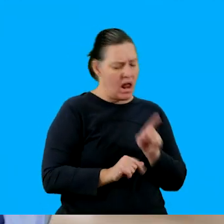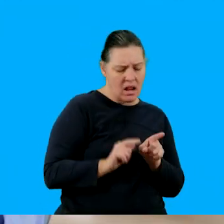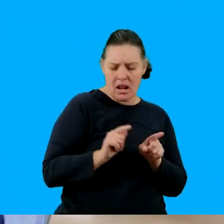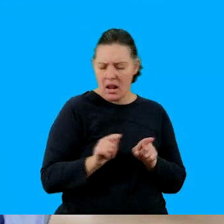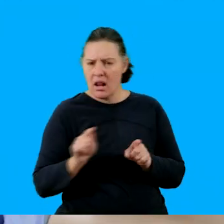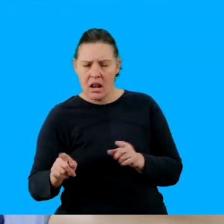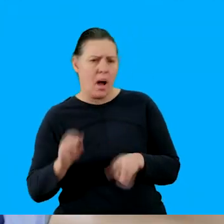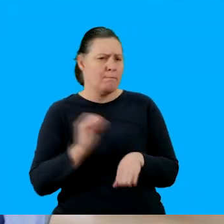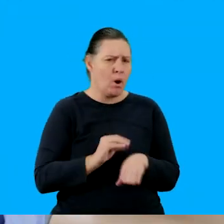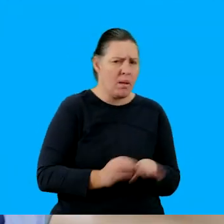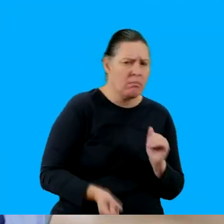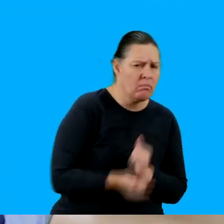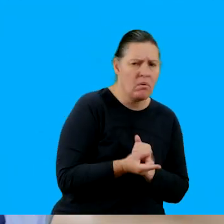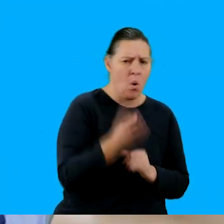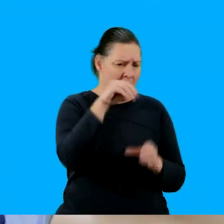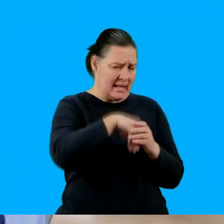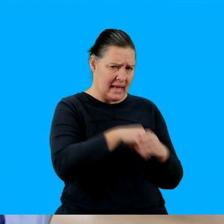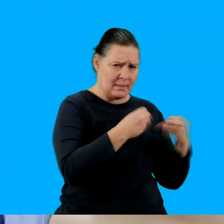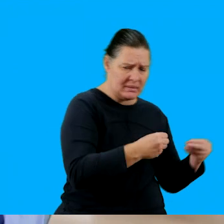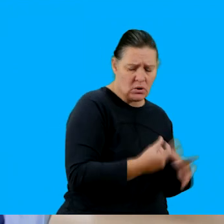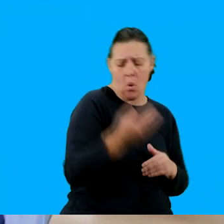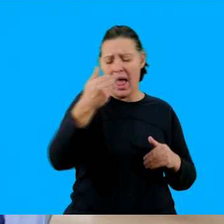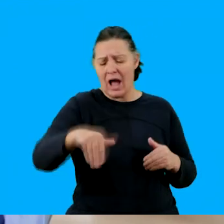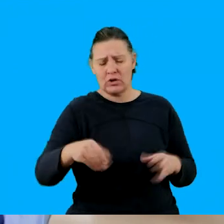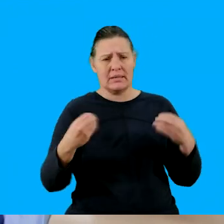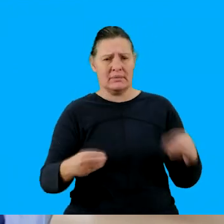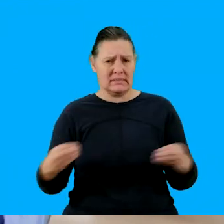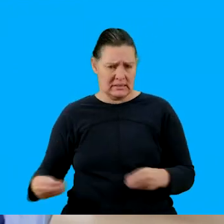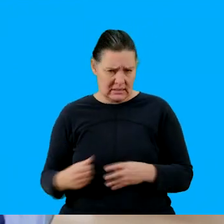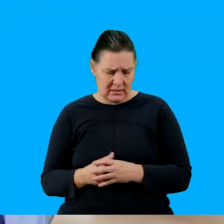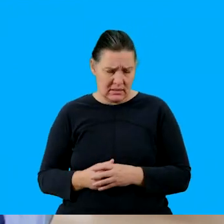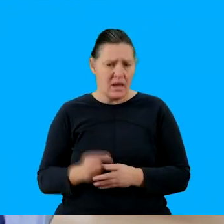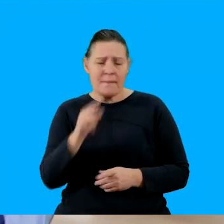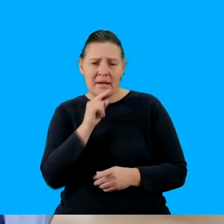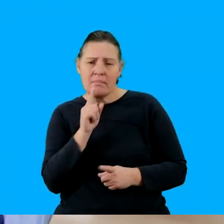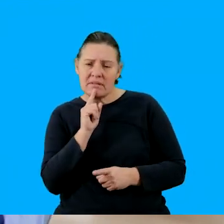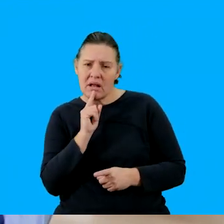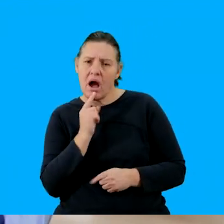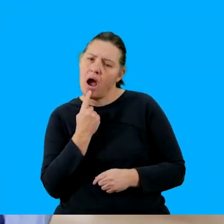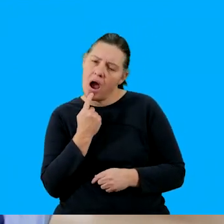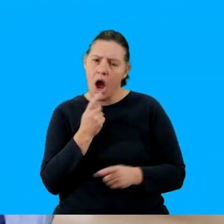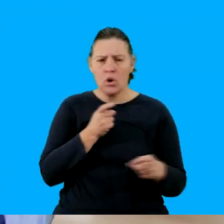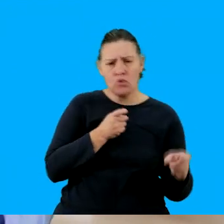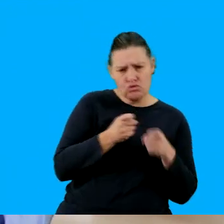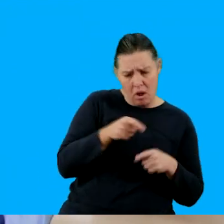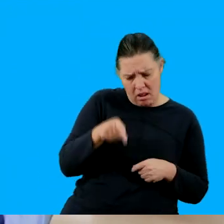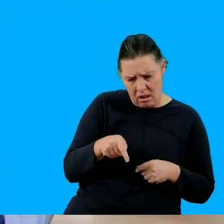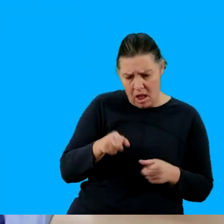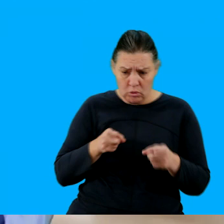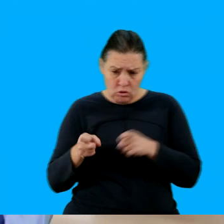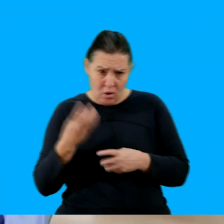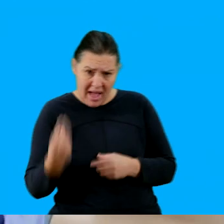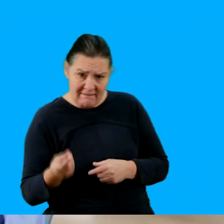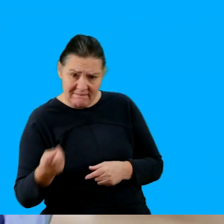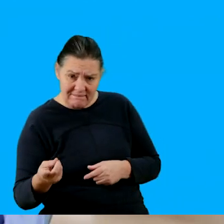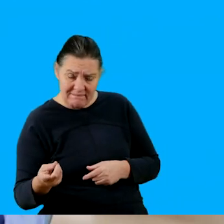problem is occurring, whether is it coming inside or outside. And again, you should consider the issue of extent of control to say,